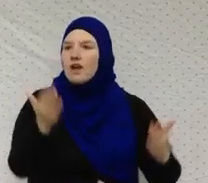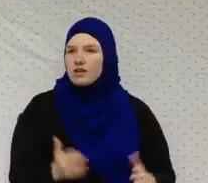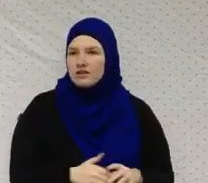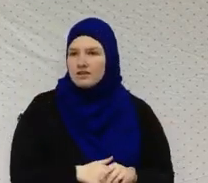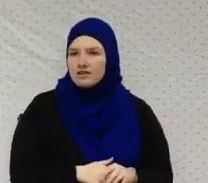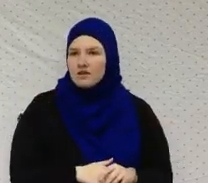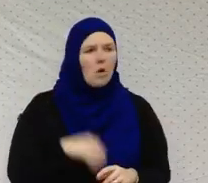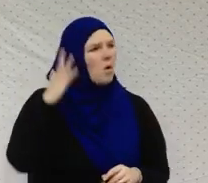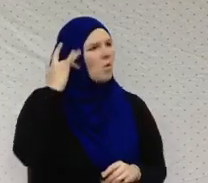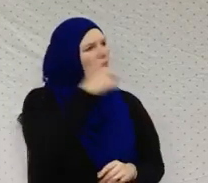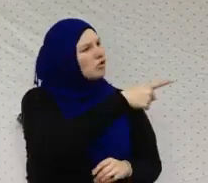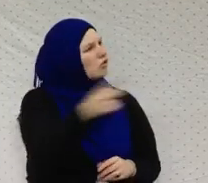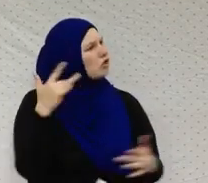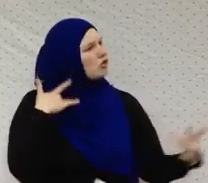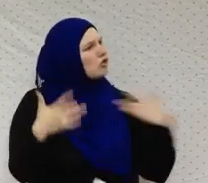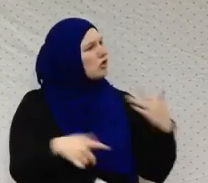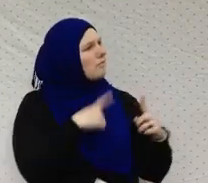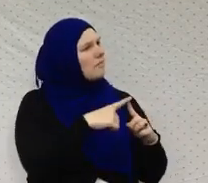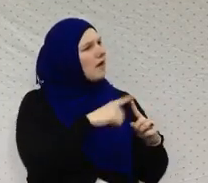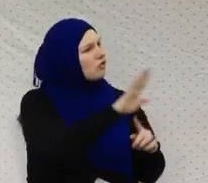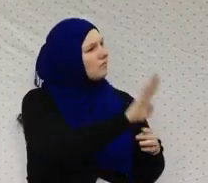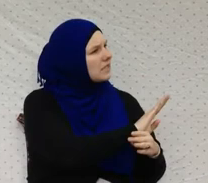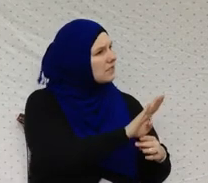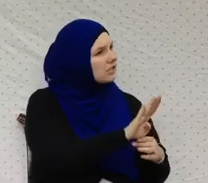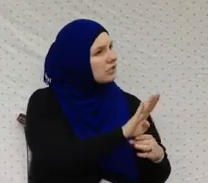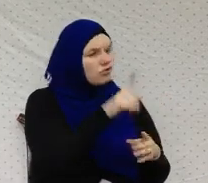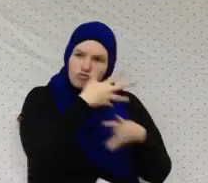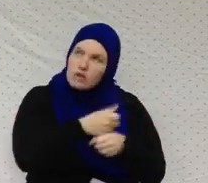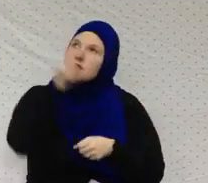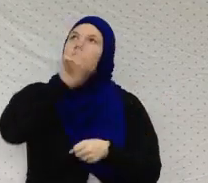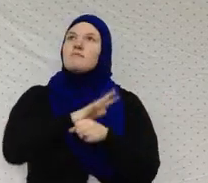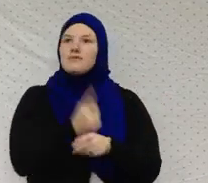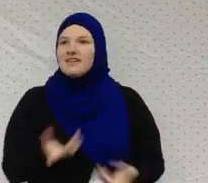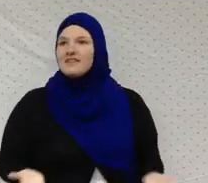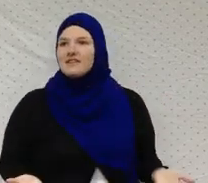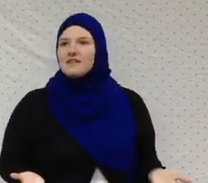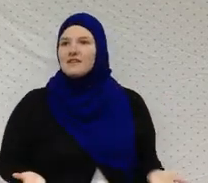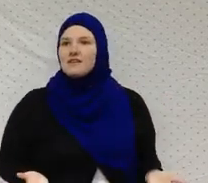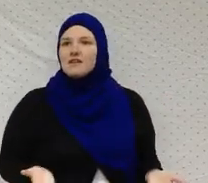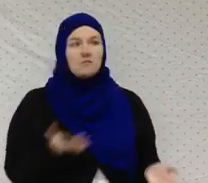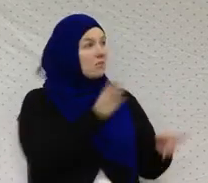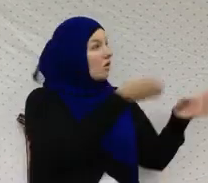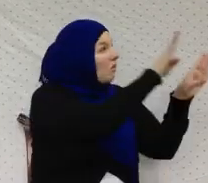of providers. So why are you concerned about your rizq? Don't you trust Allah's promise?